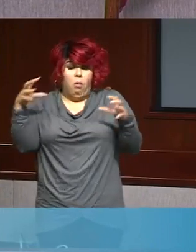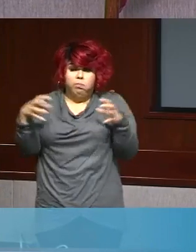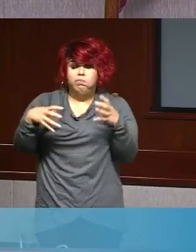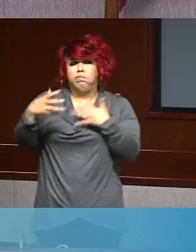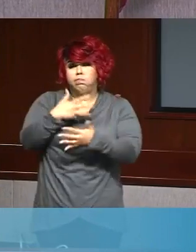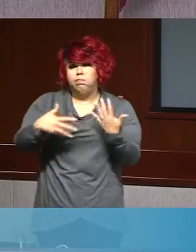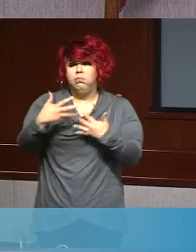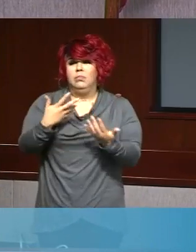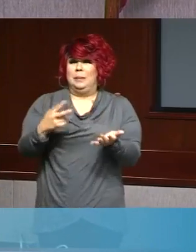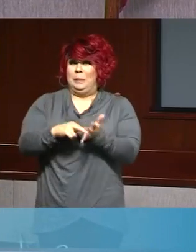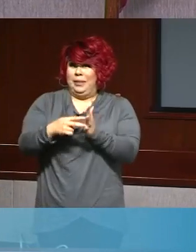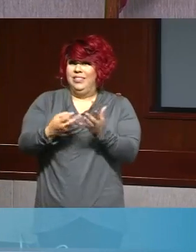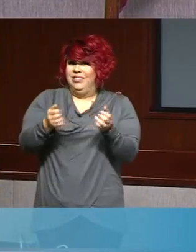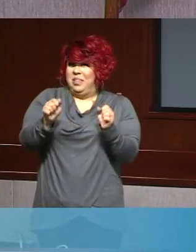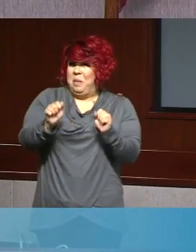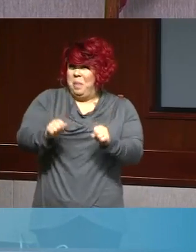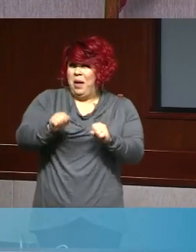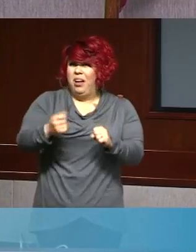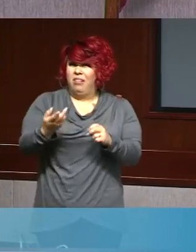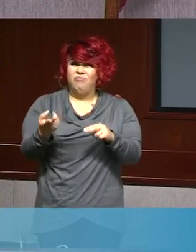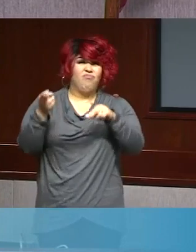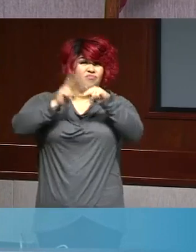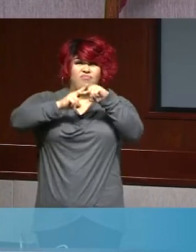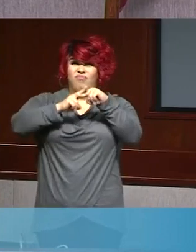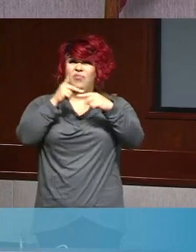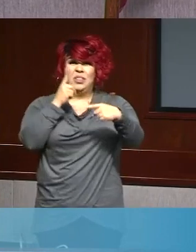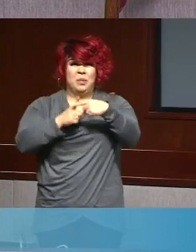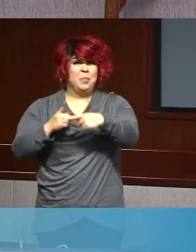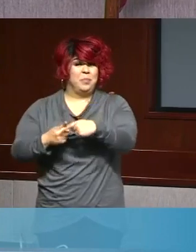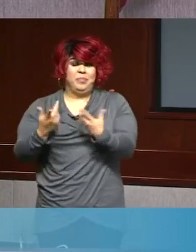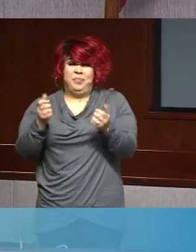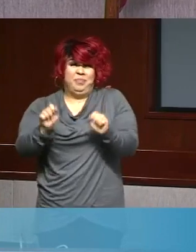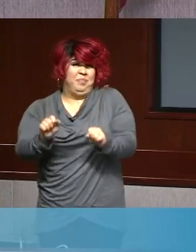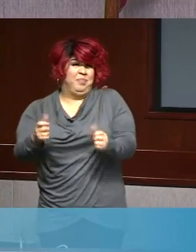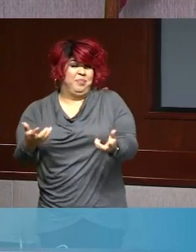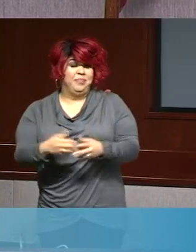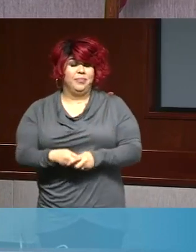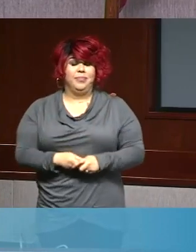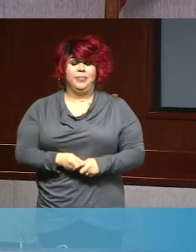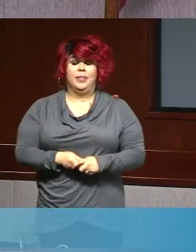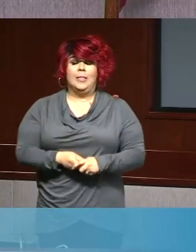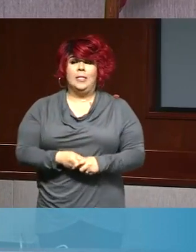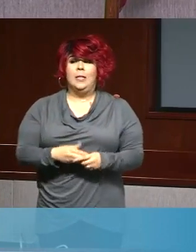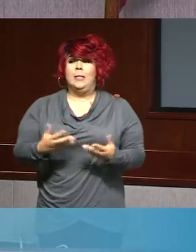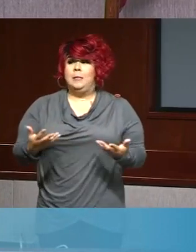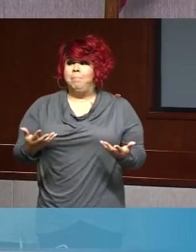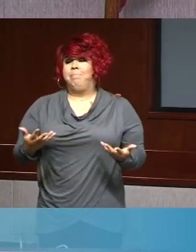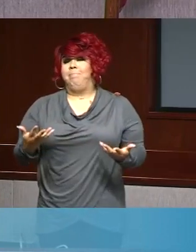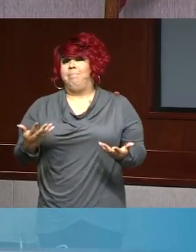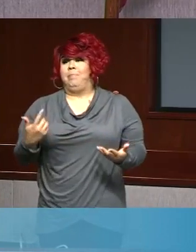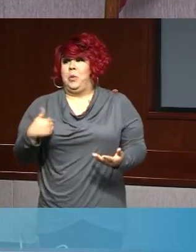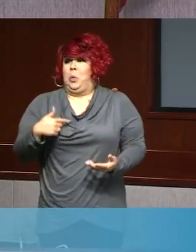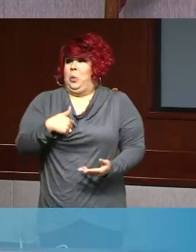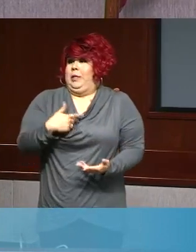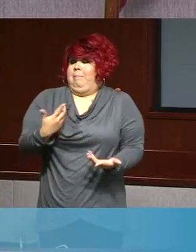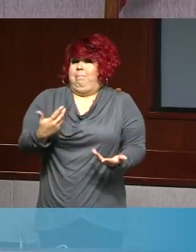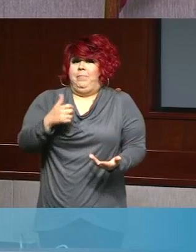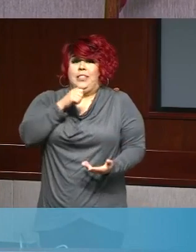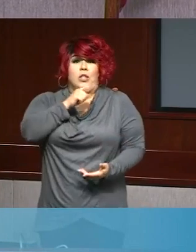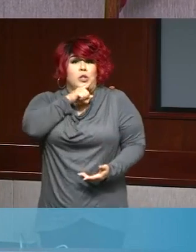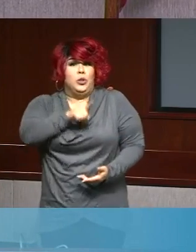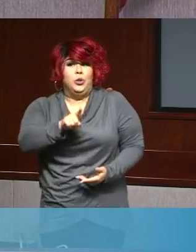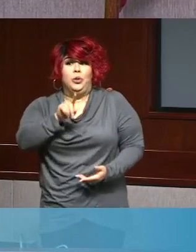concern for an increase in COVID-19 cases. We are uncertain if that